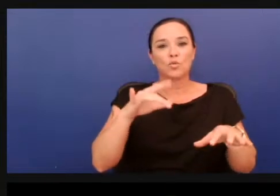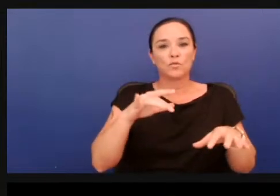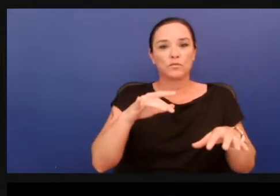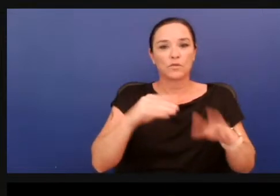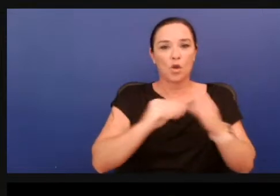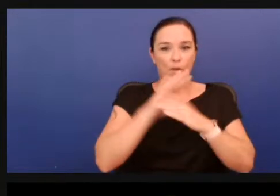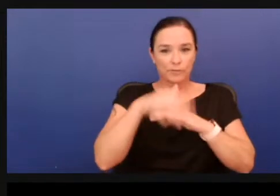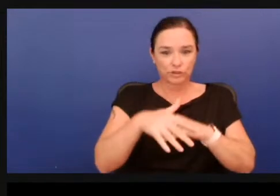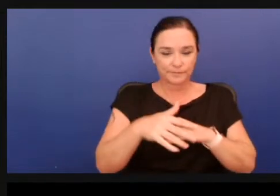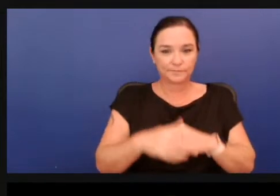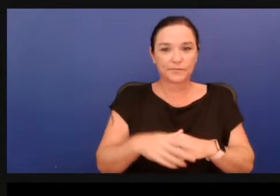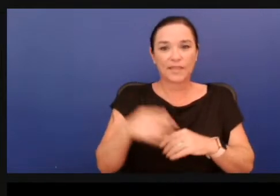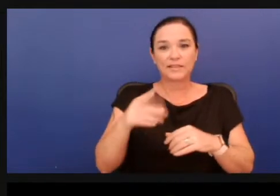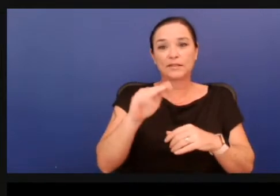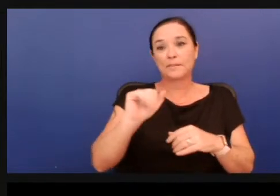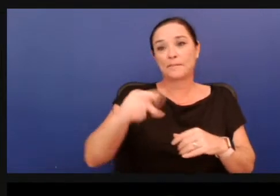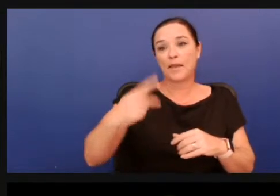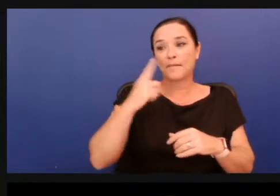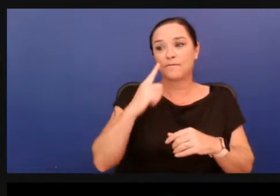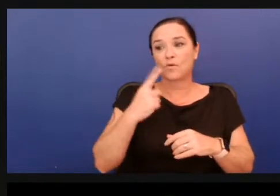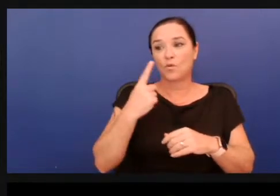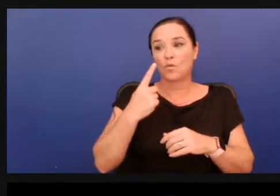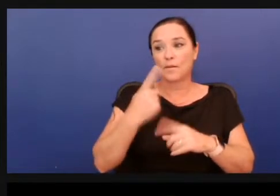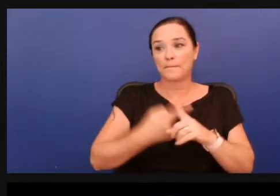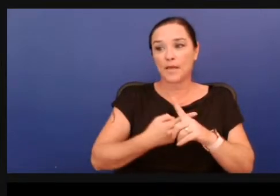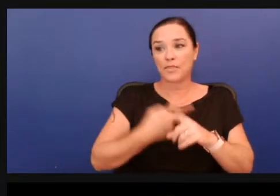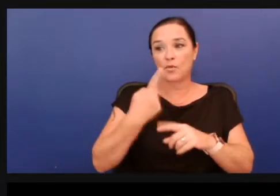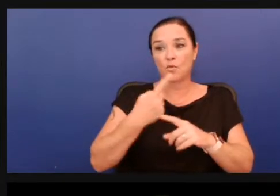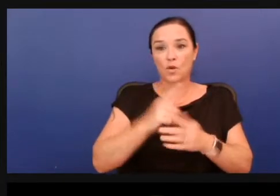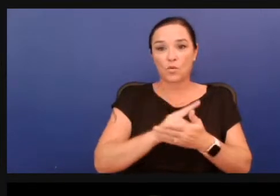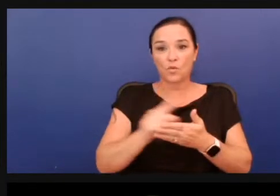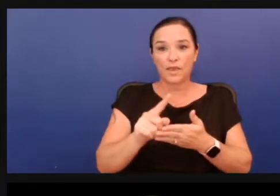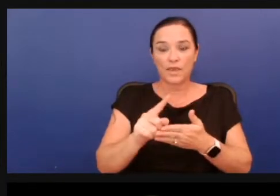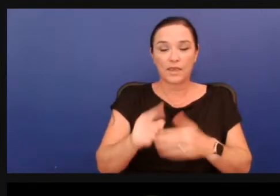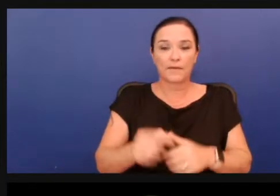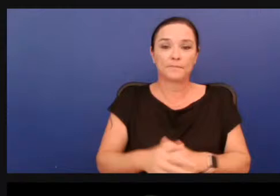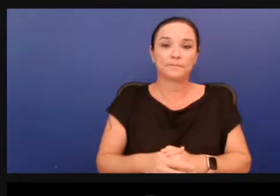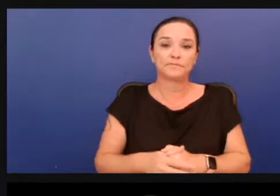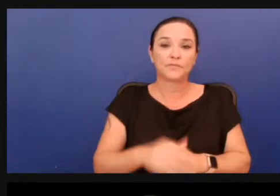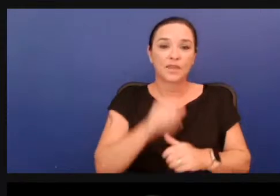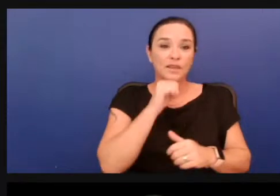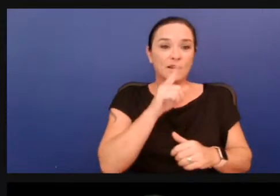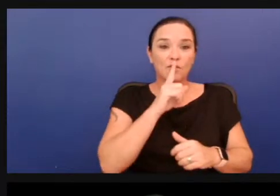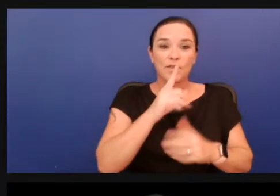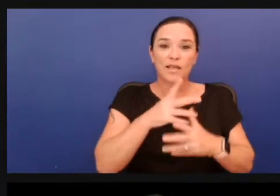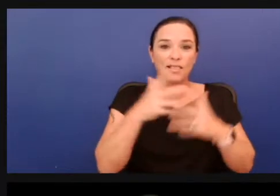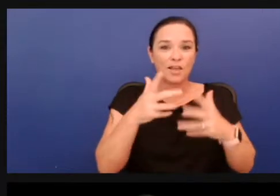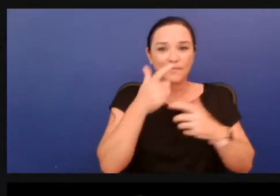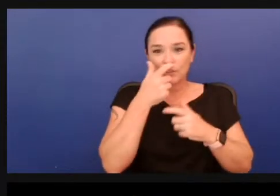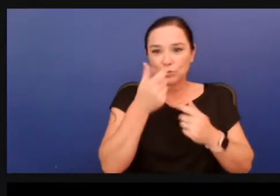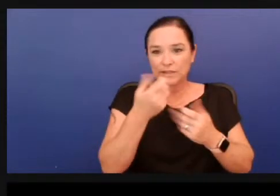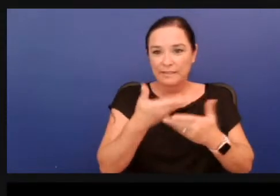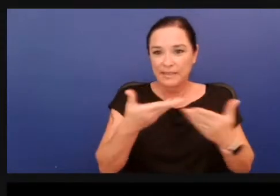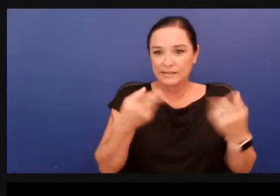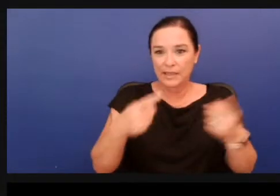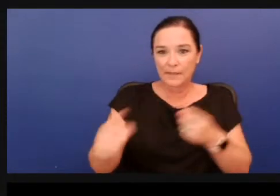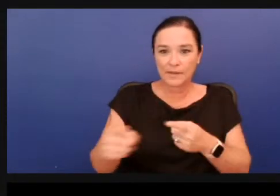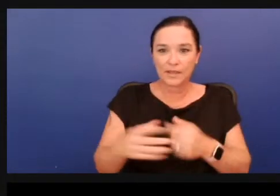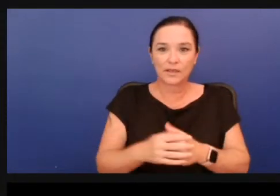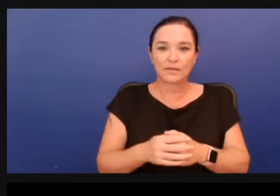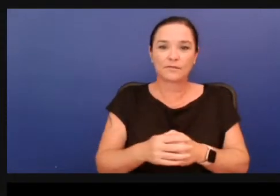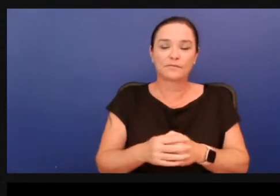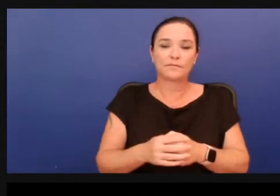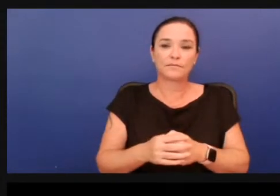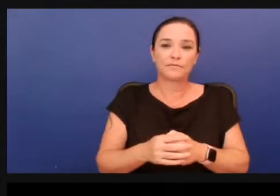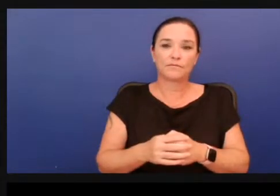There's the maps for the last month and week, and not really a whole lot of interest there. The last thing that gets interesting to us is